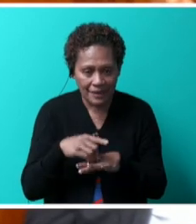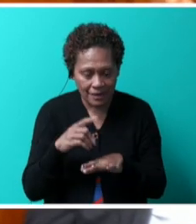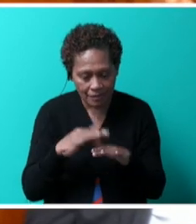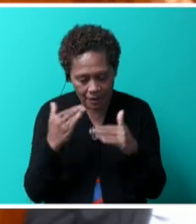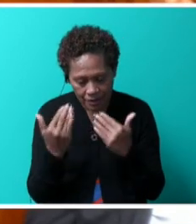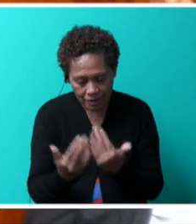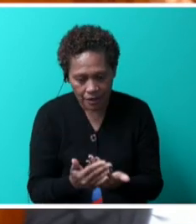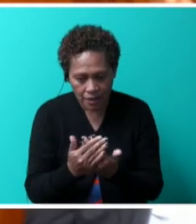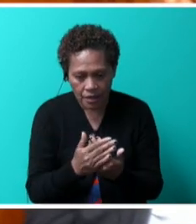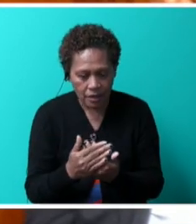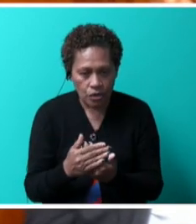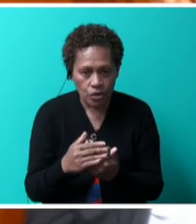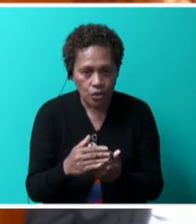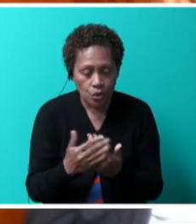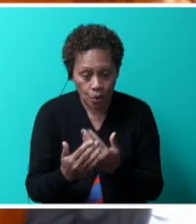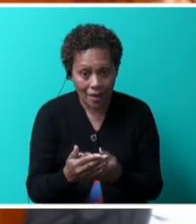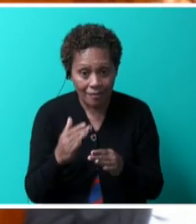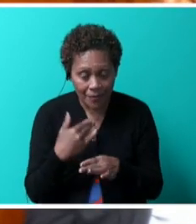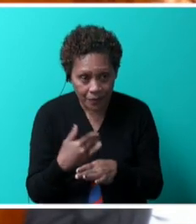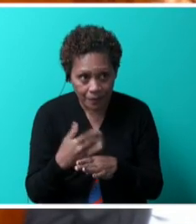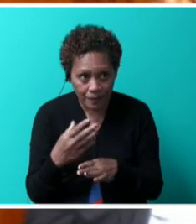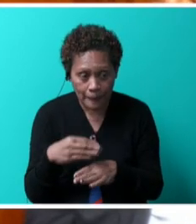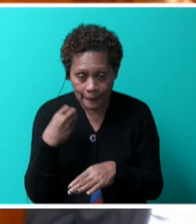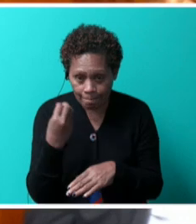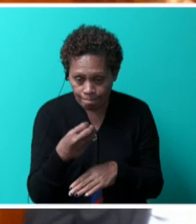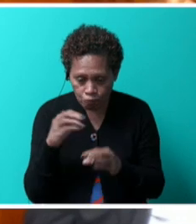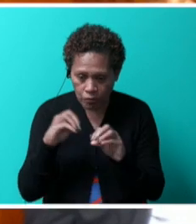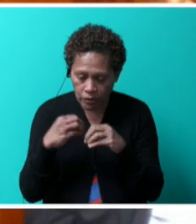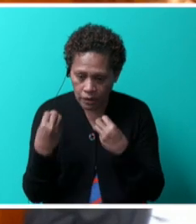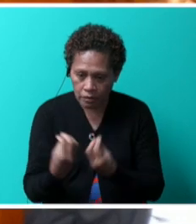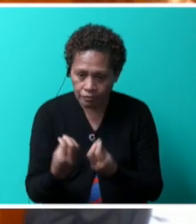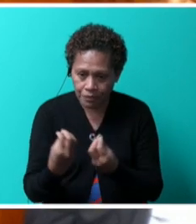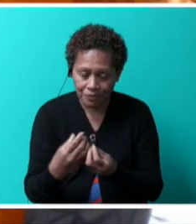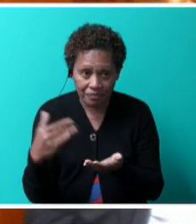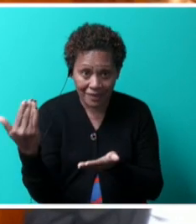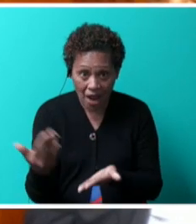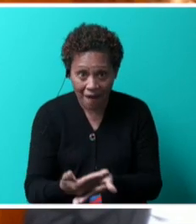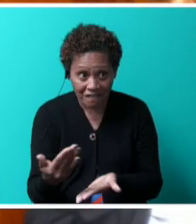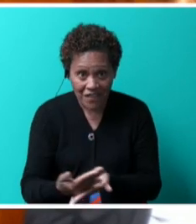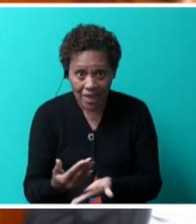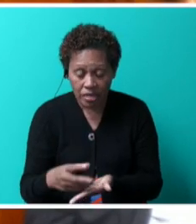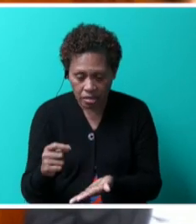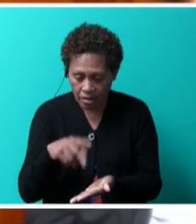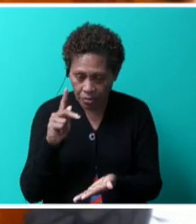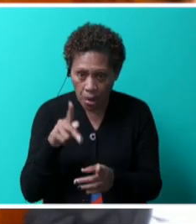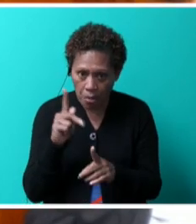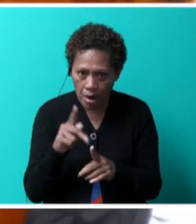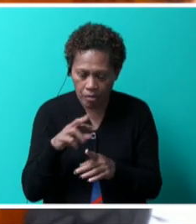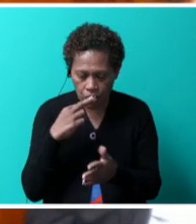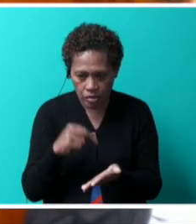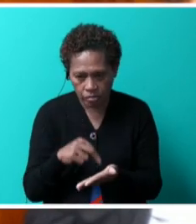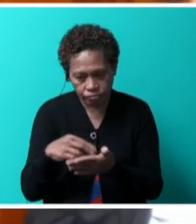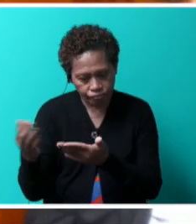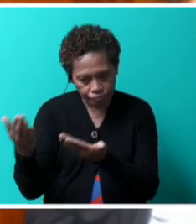the work following from Food and Agriculture Organization, Harvesting Prosperity reports, will be brought